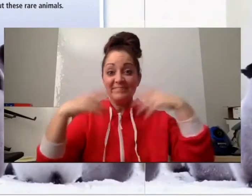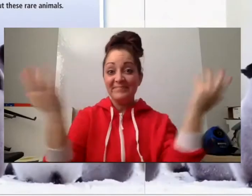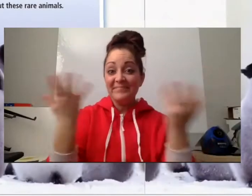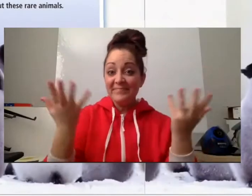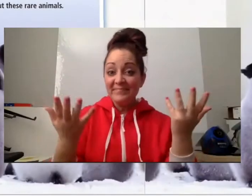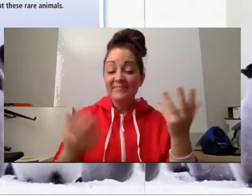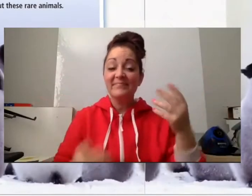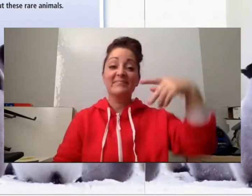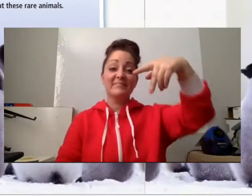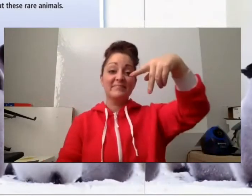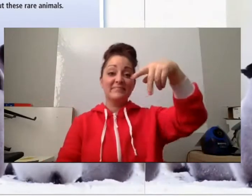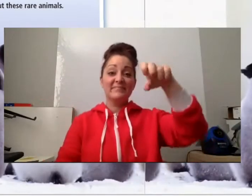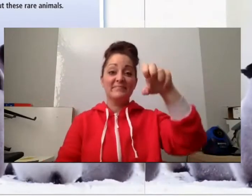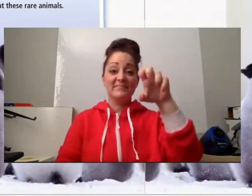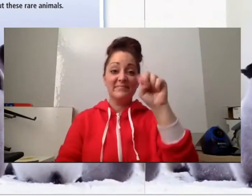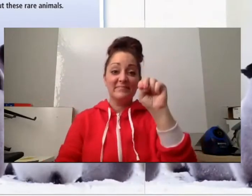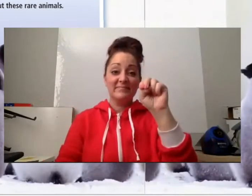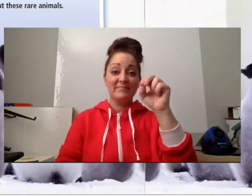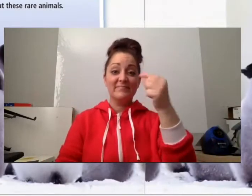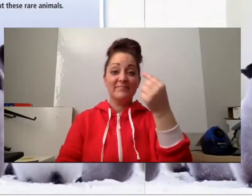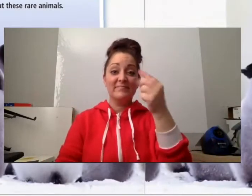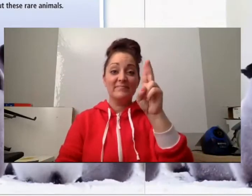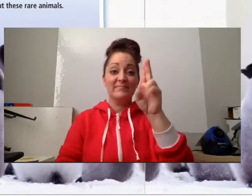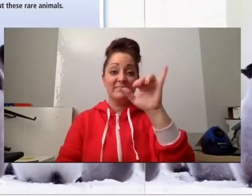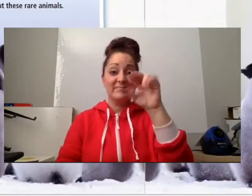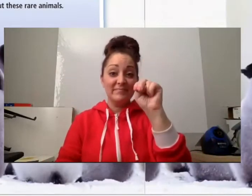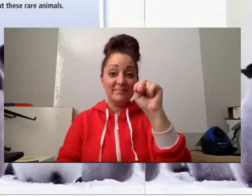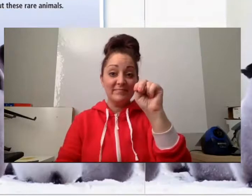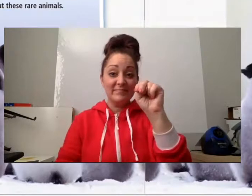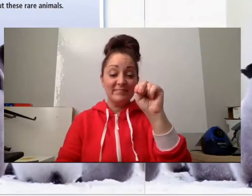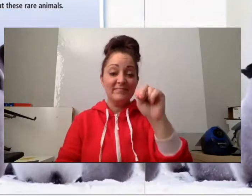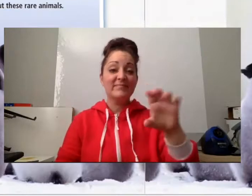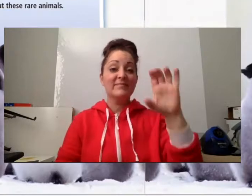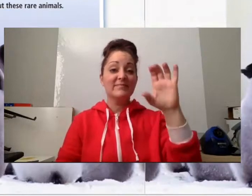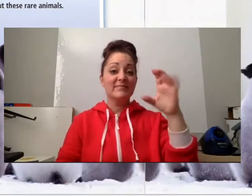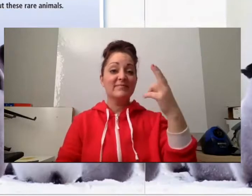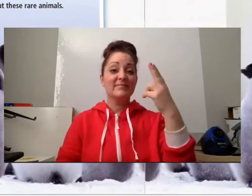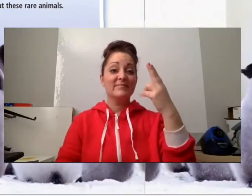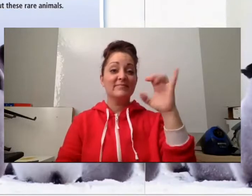Our story title is Penguin